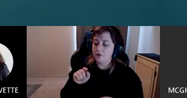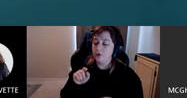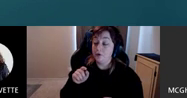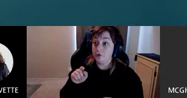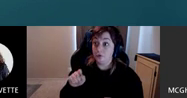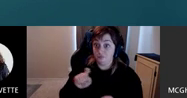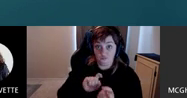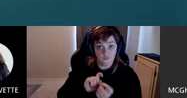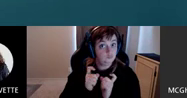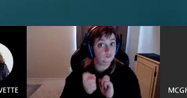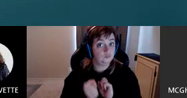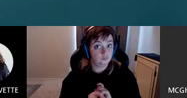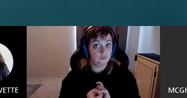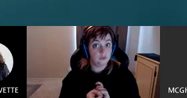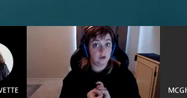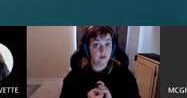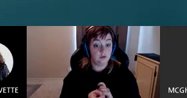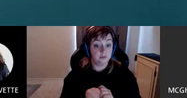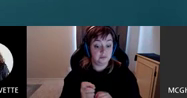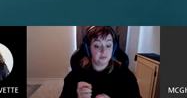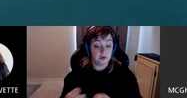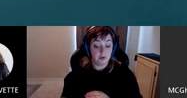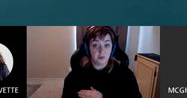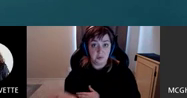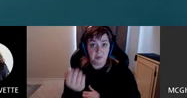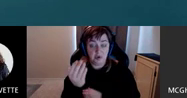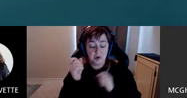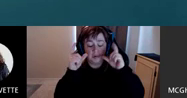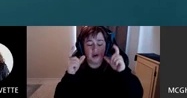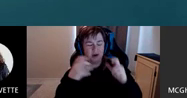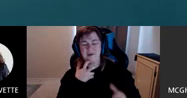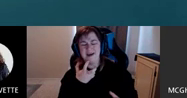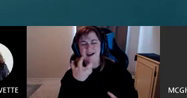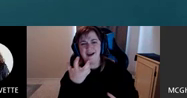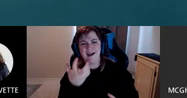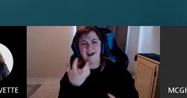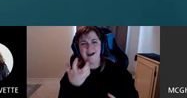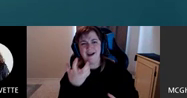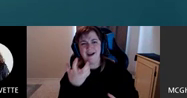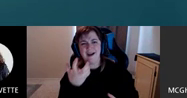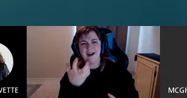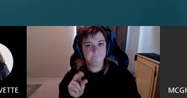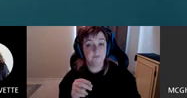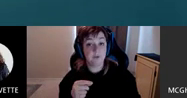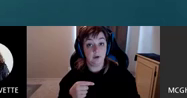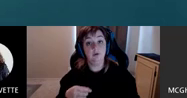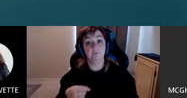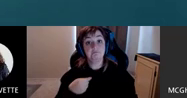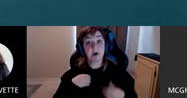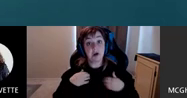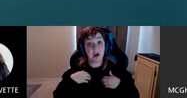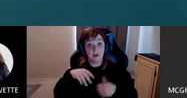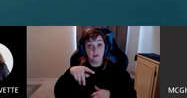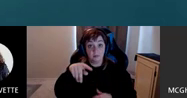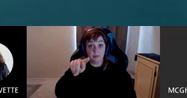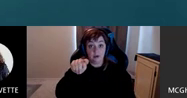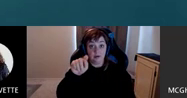anymore. And you know, I had PTSD. I didn't really think about it, but I